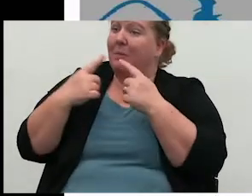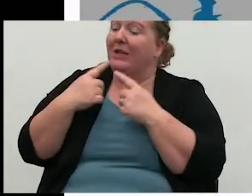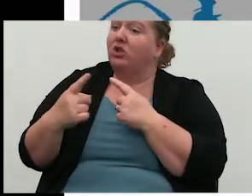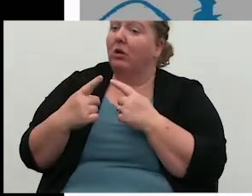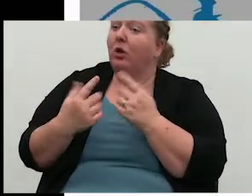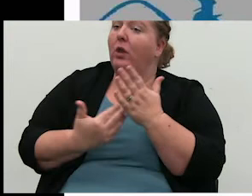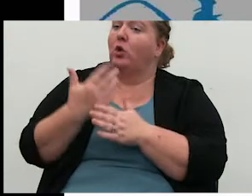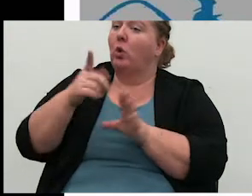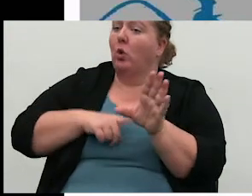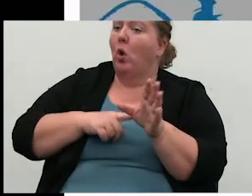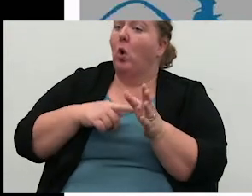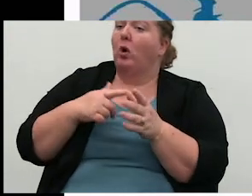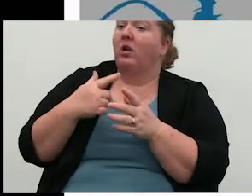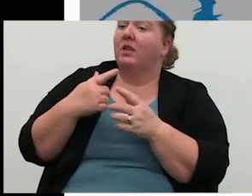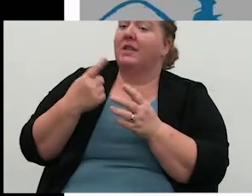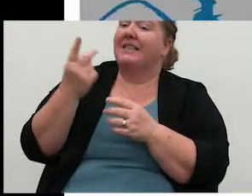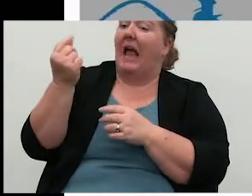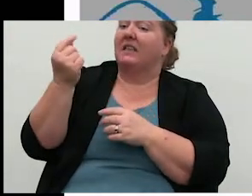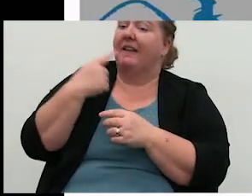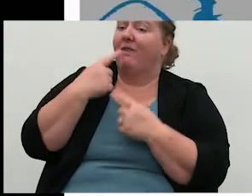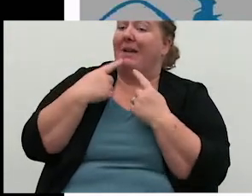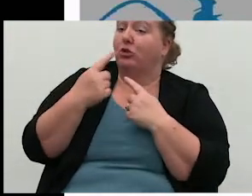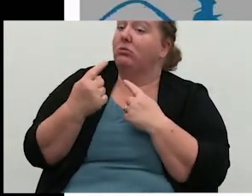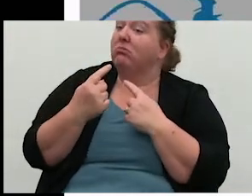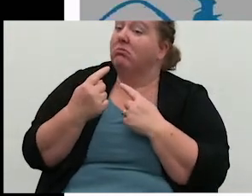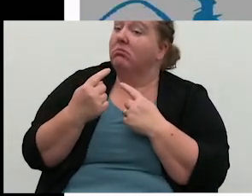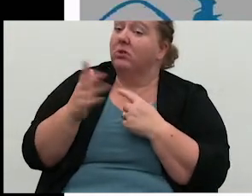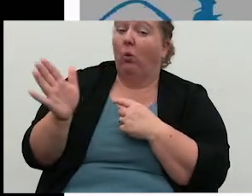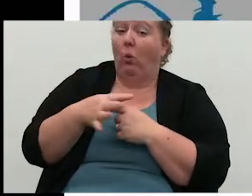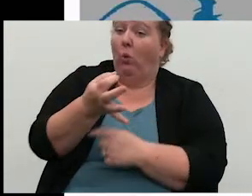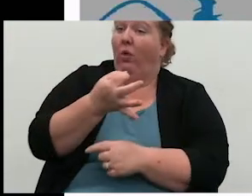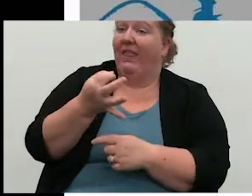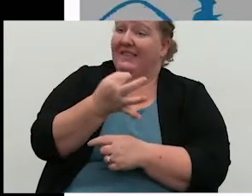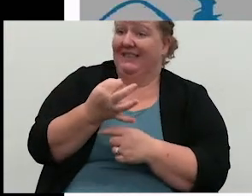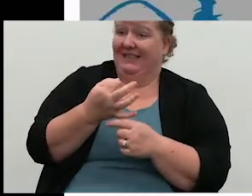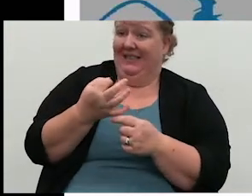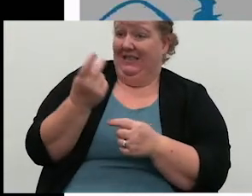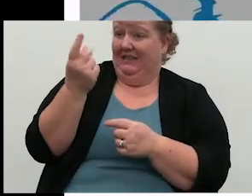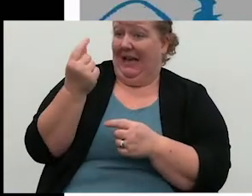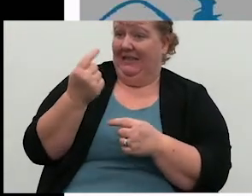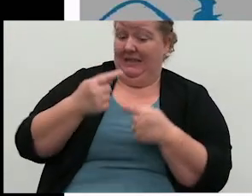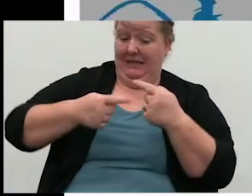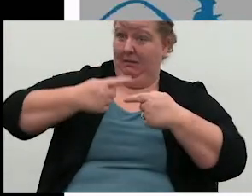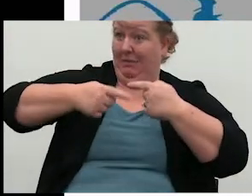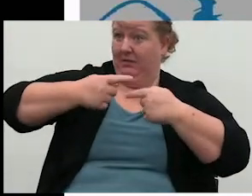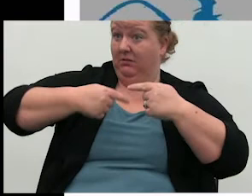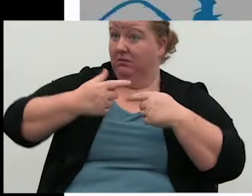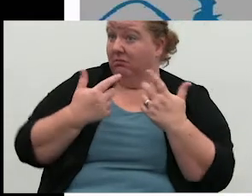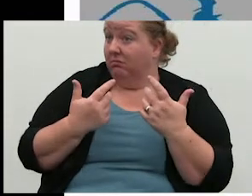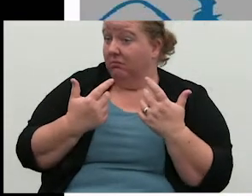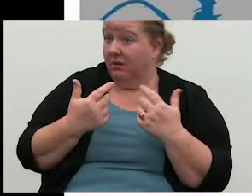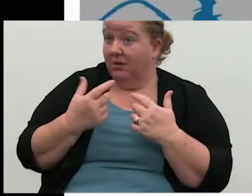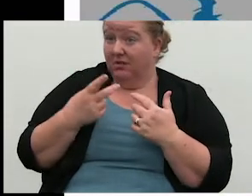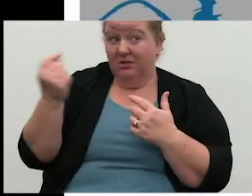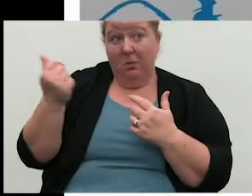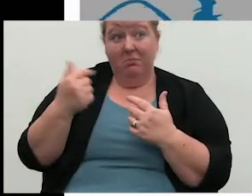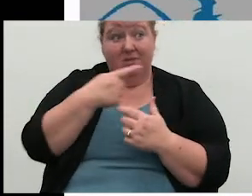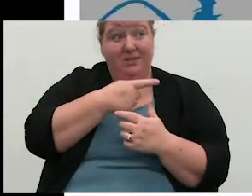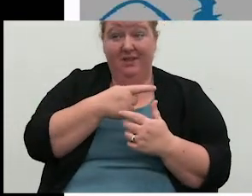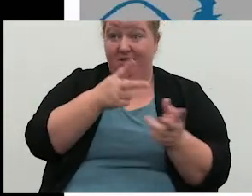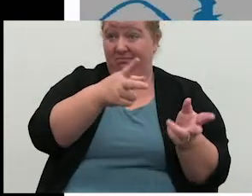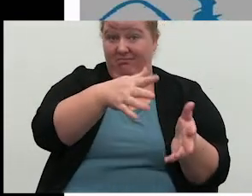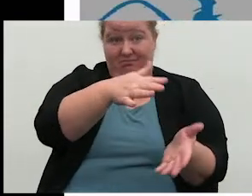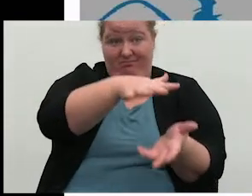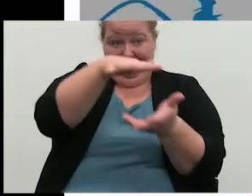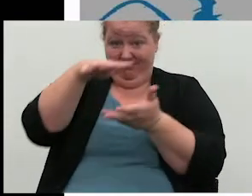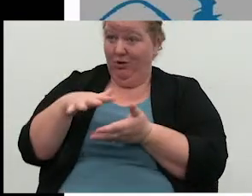download and use, and it's literally the records of all the New York City taxi meters. And somebody has got this record and put it together with